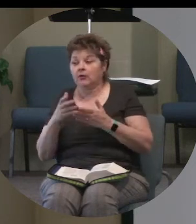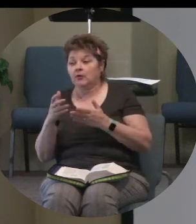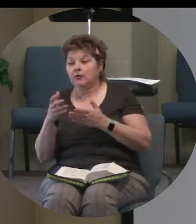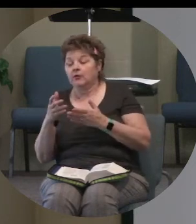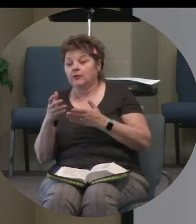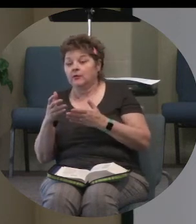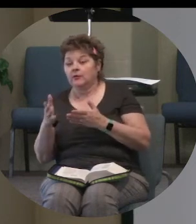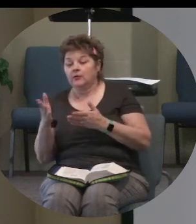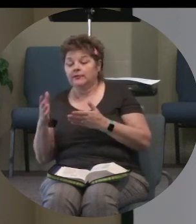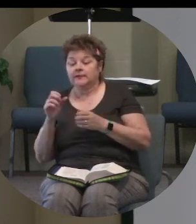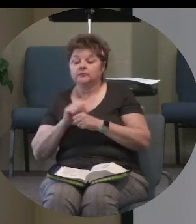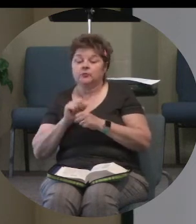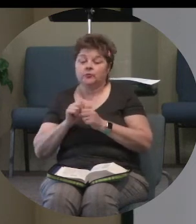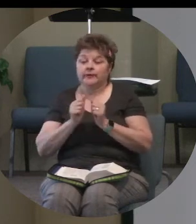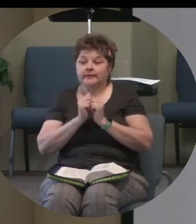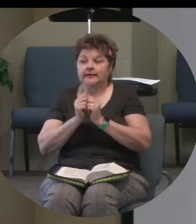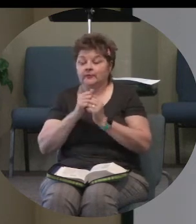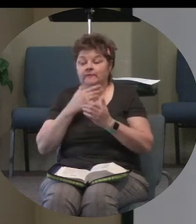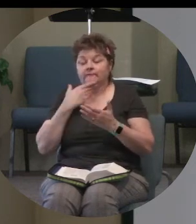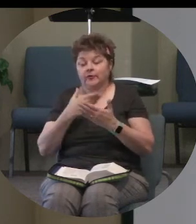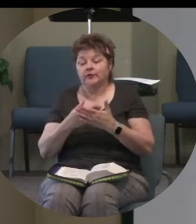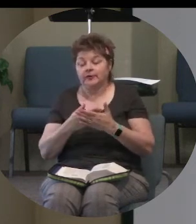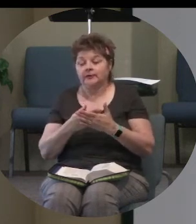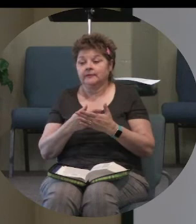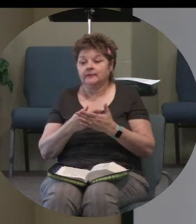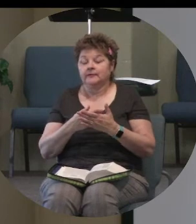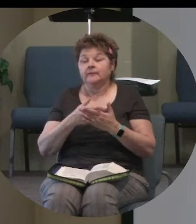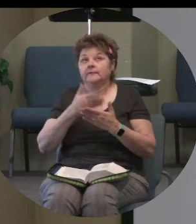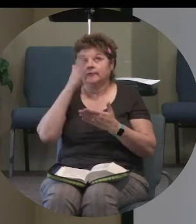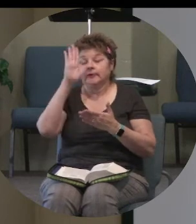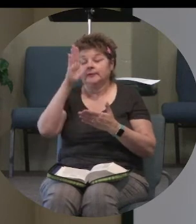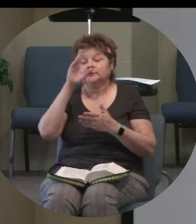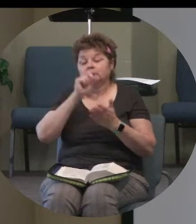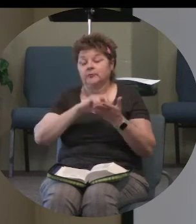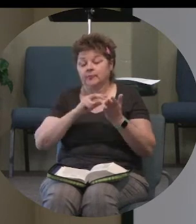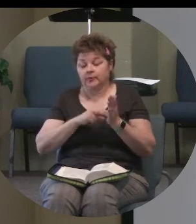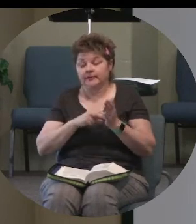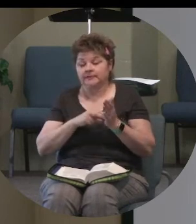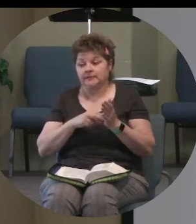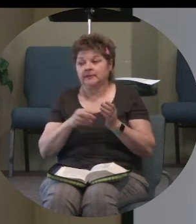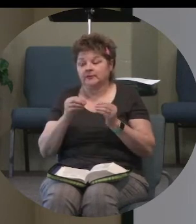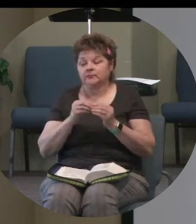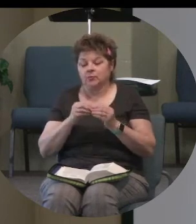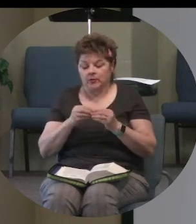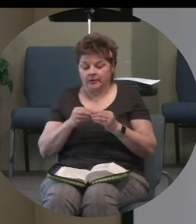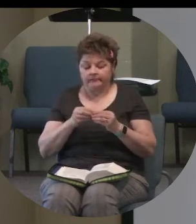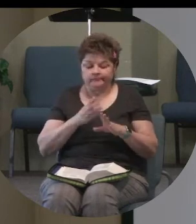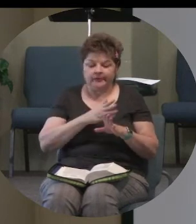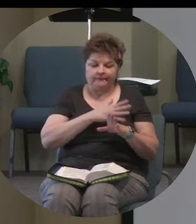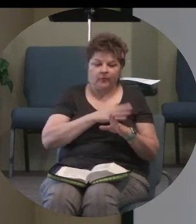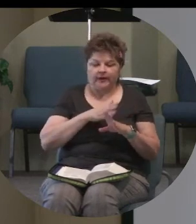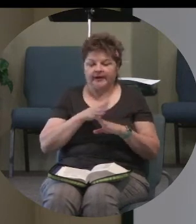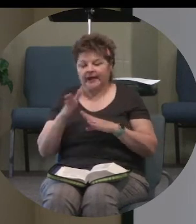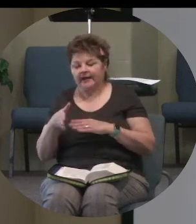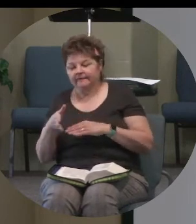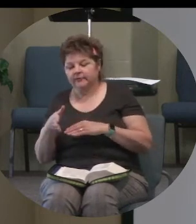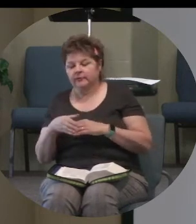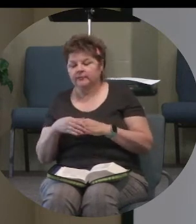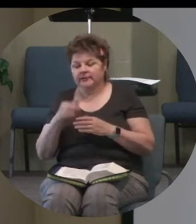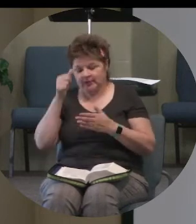according to his purpose. This is Romans 8, 26 through 28. And there's more either side of this, but there's a reminder here in